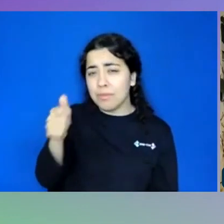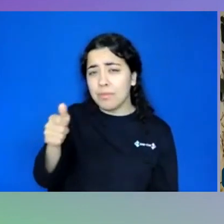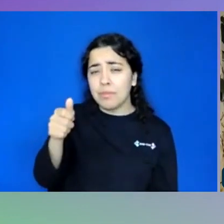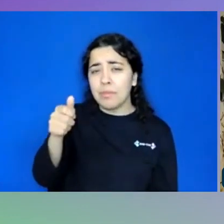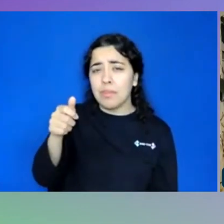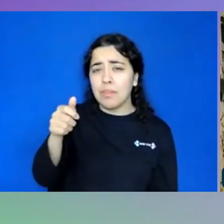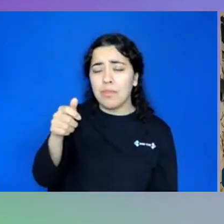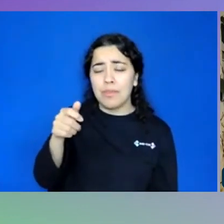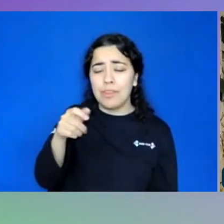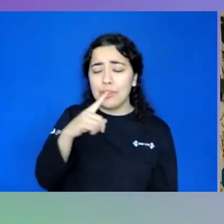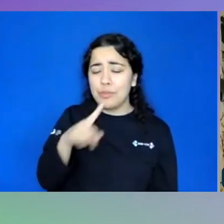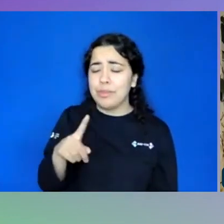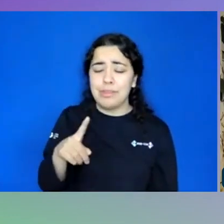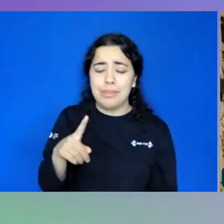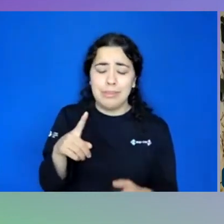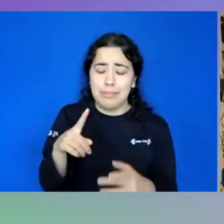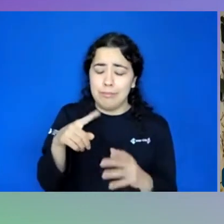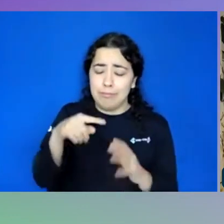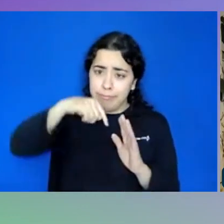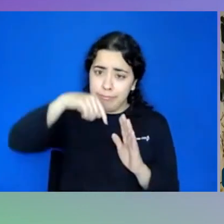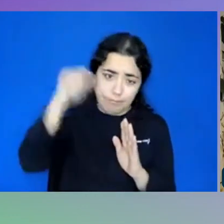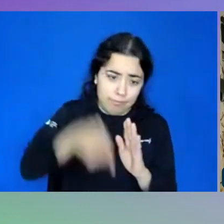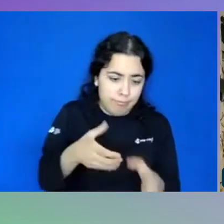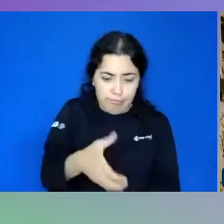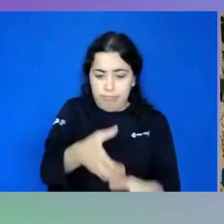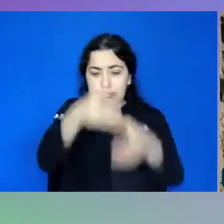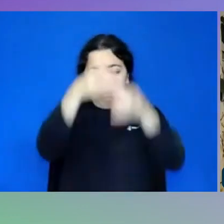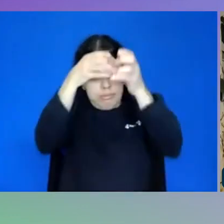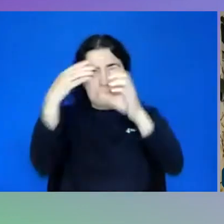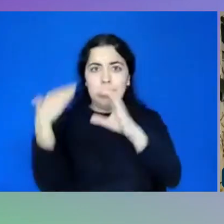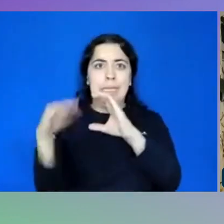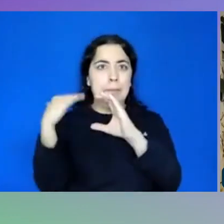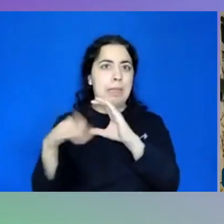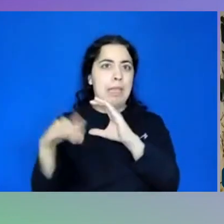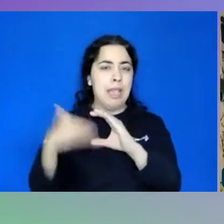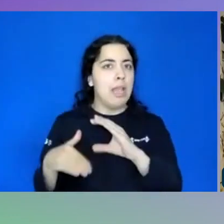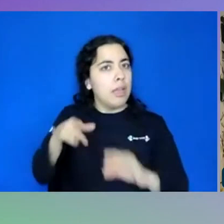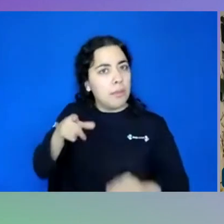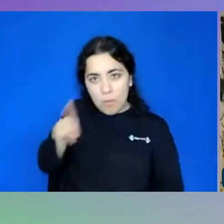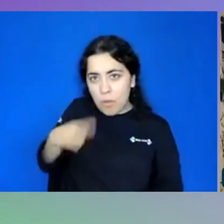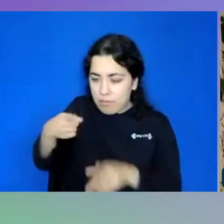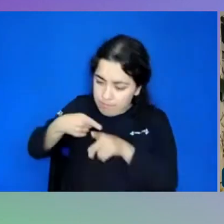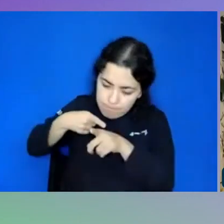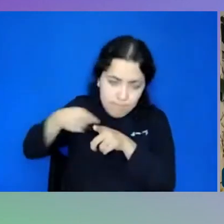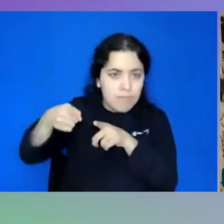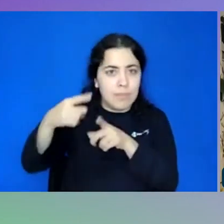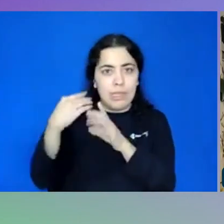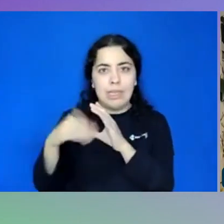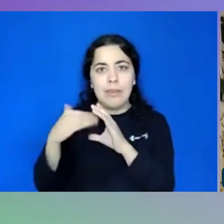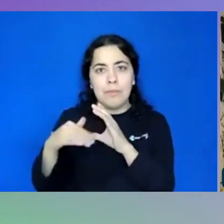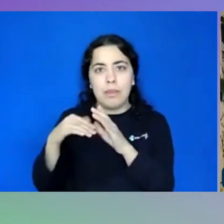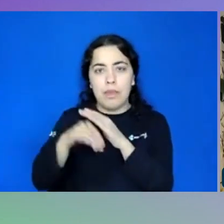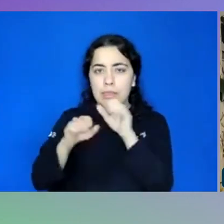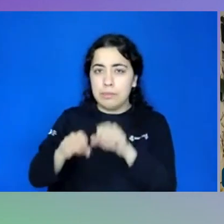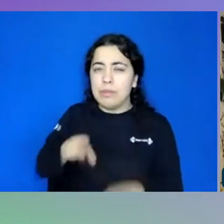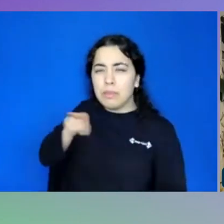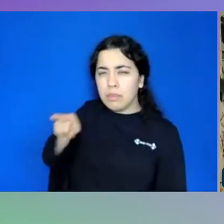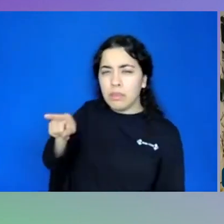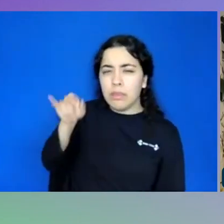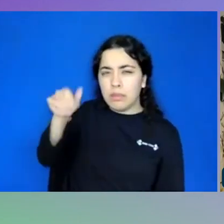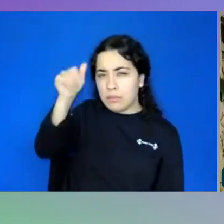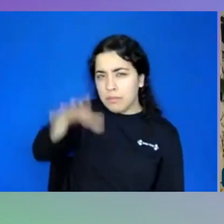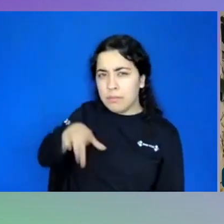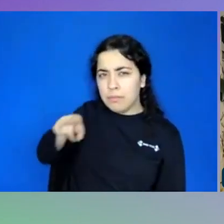email geek, and he knows it only does emails for accessibility and